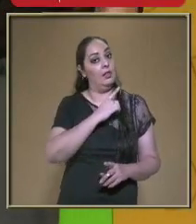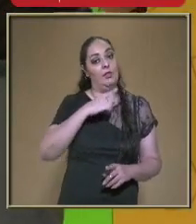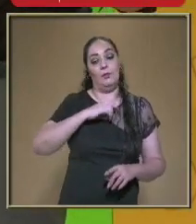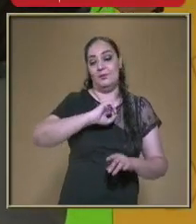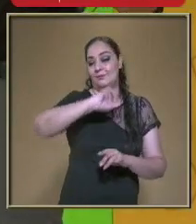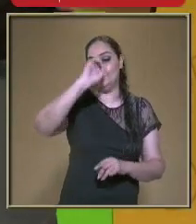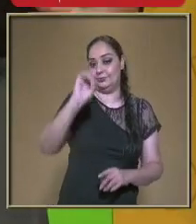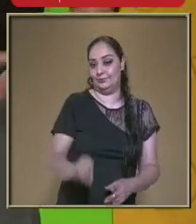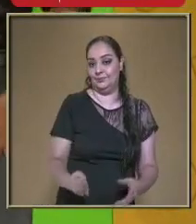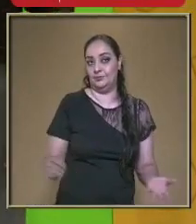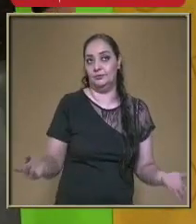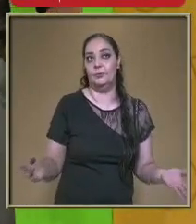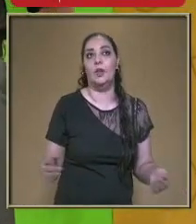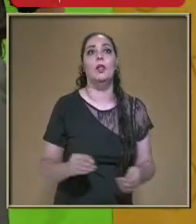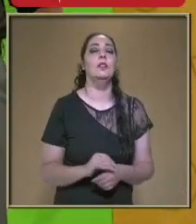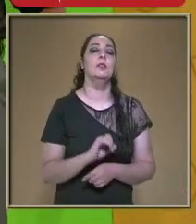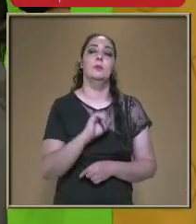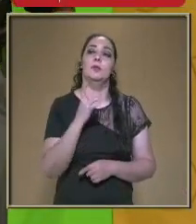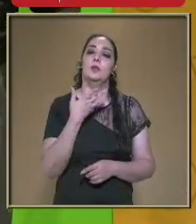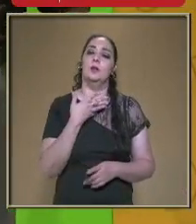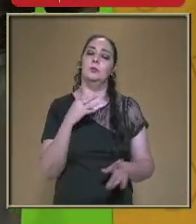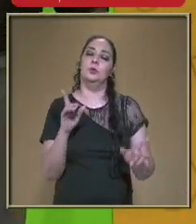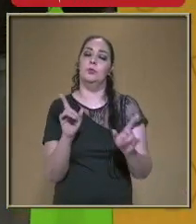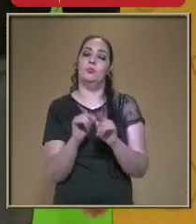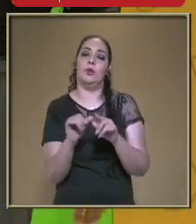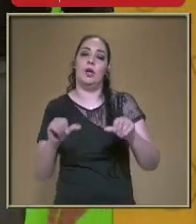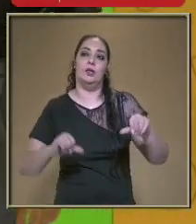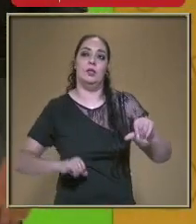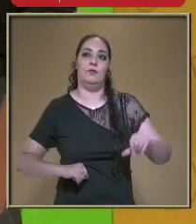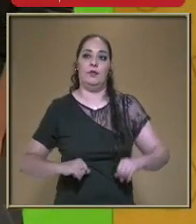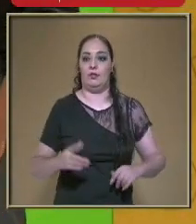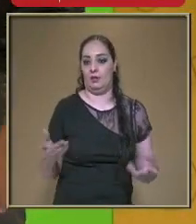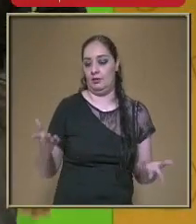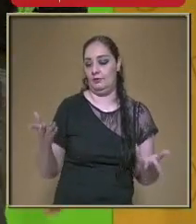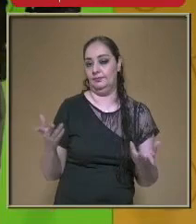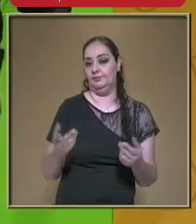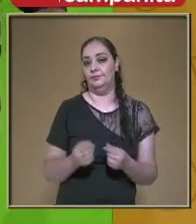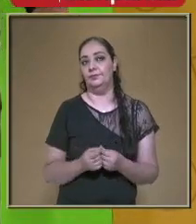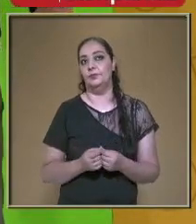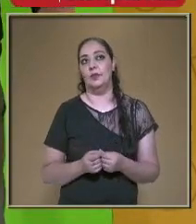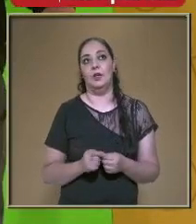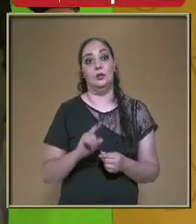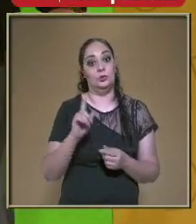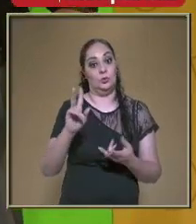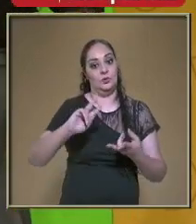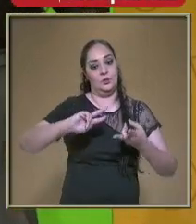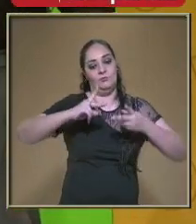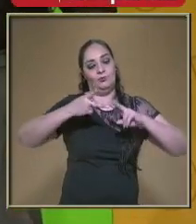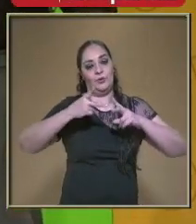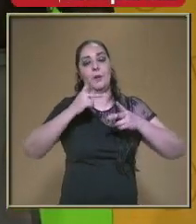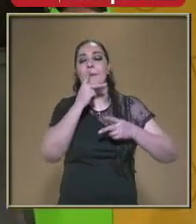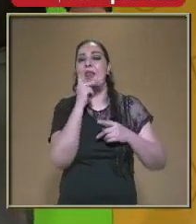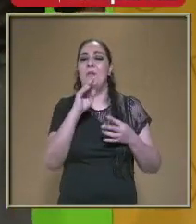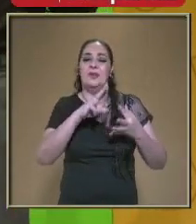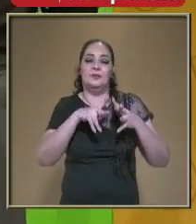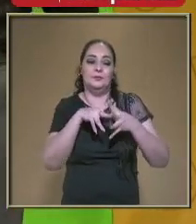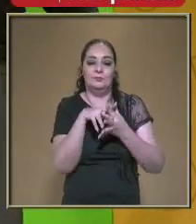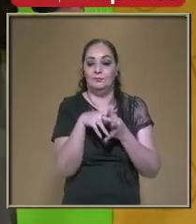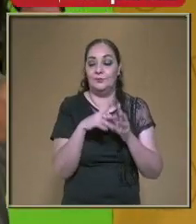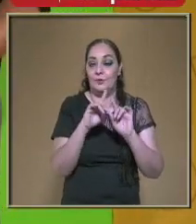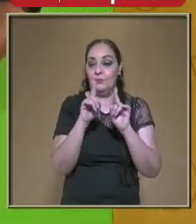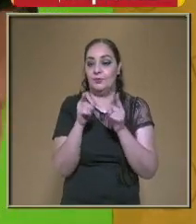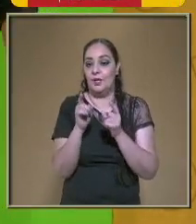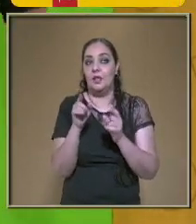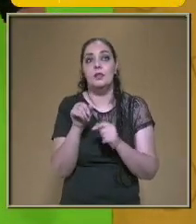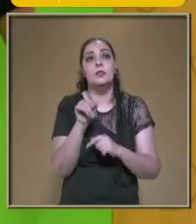Then we have this short exercise, short practice. Unscramble the words in parentheses